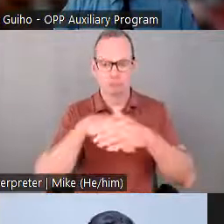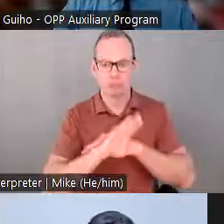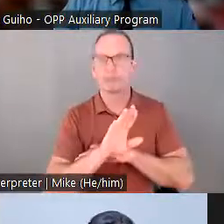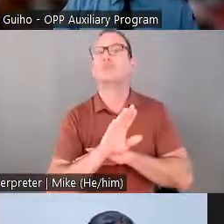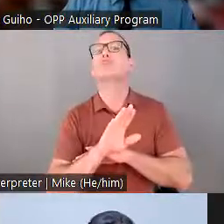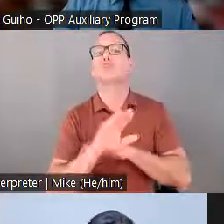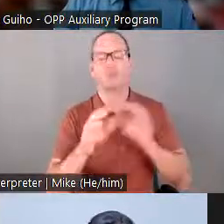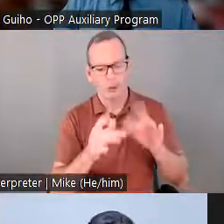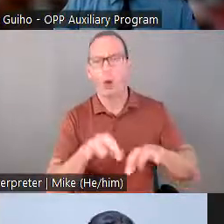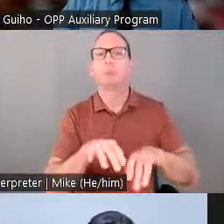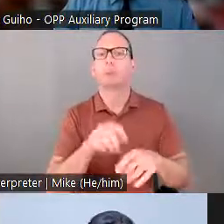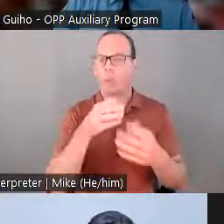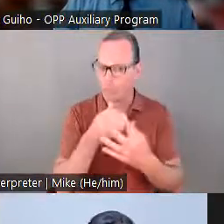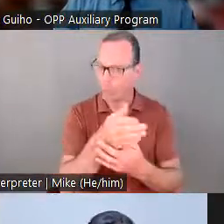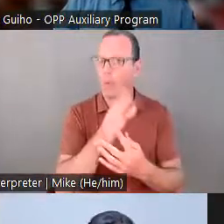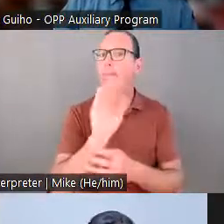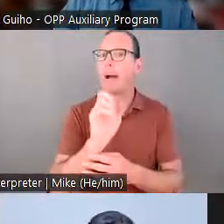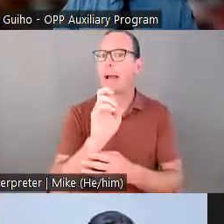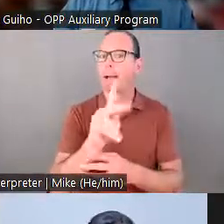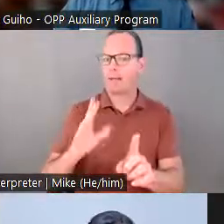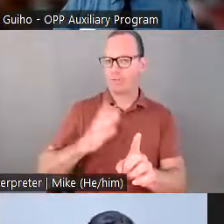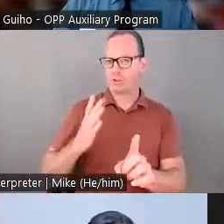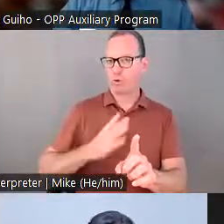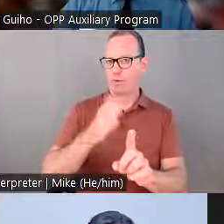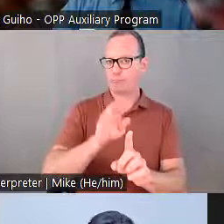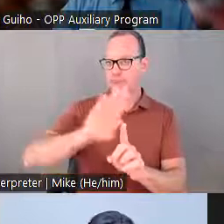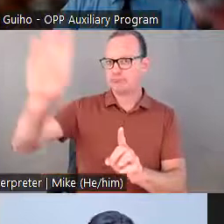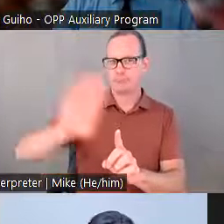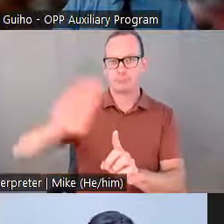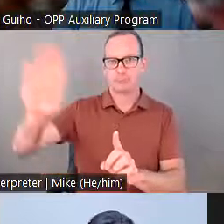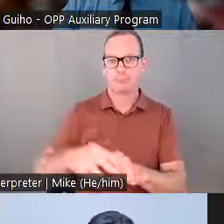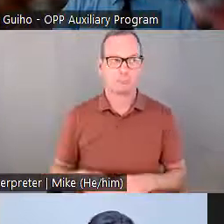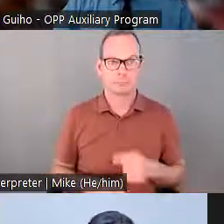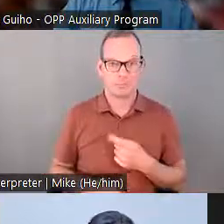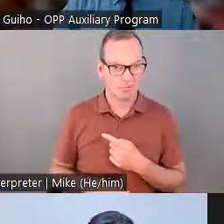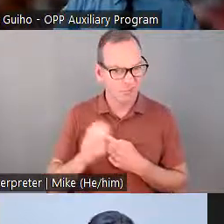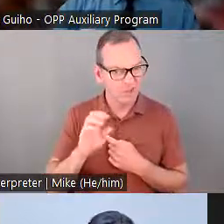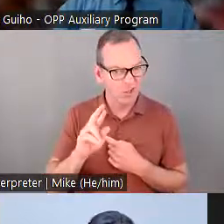payment in any other fashion. They definitely don't accept gift cards. The CRA wouldn't be getting paid in gift cards.